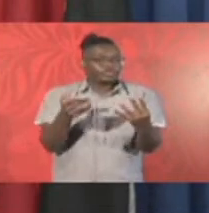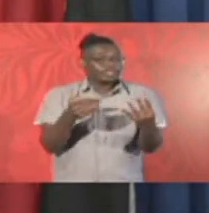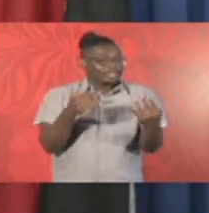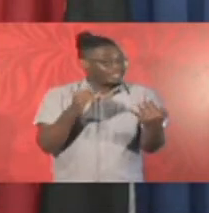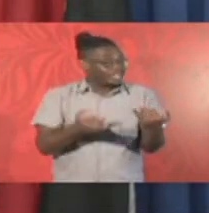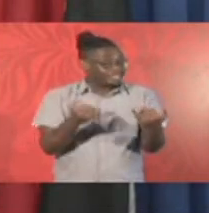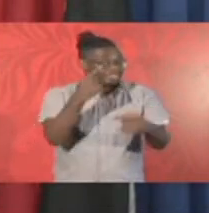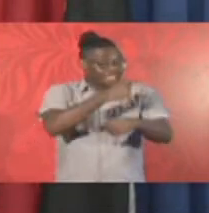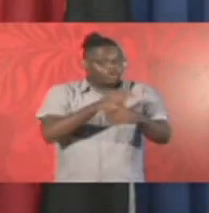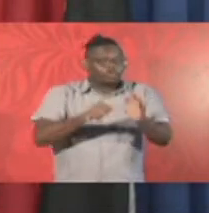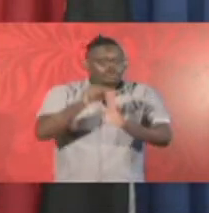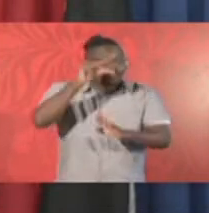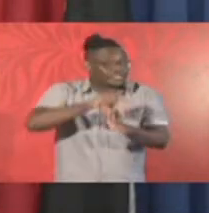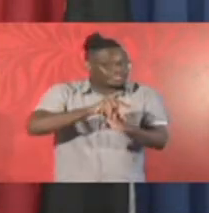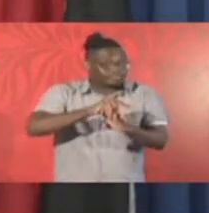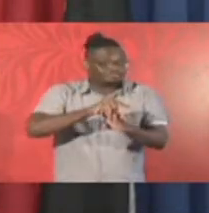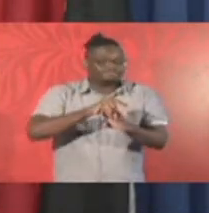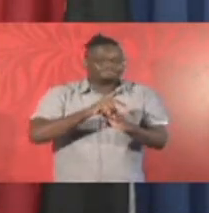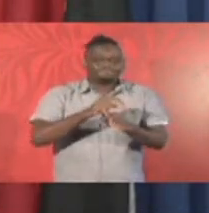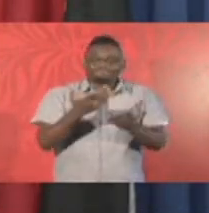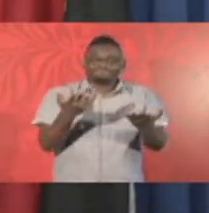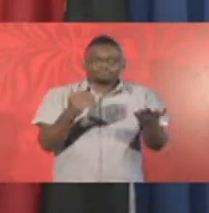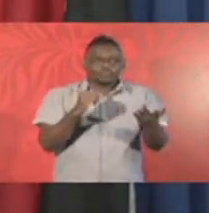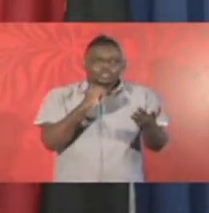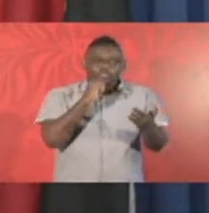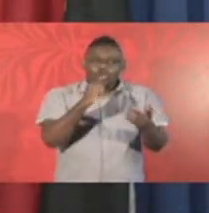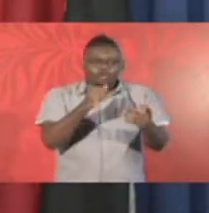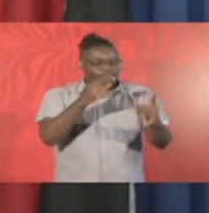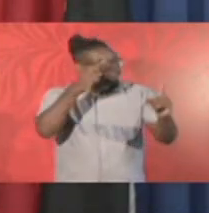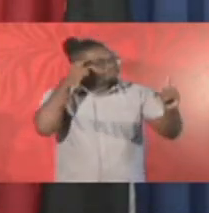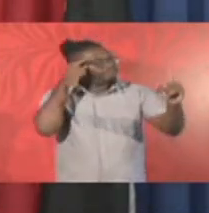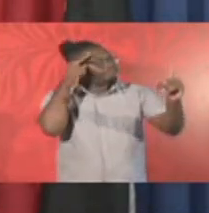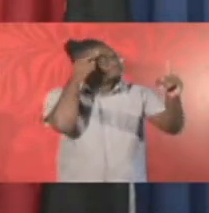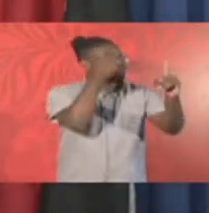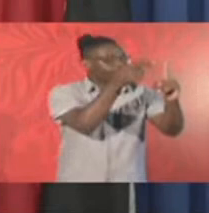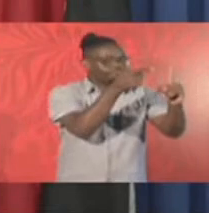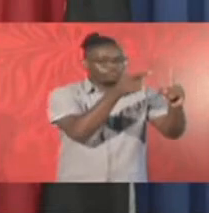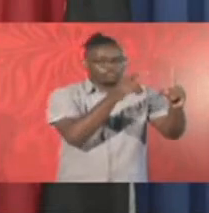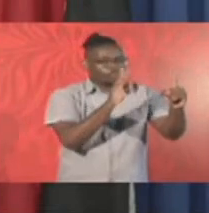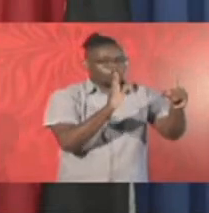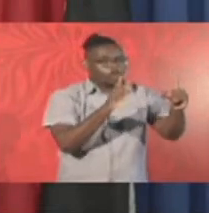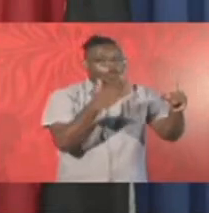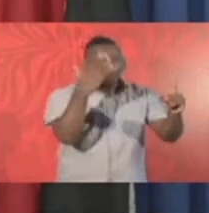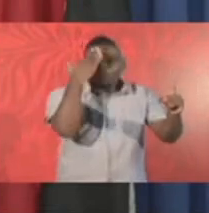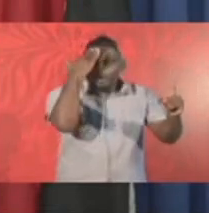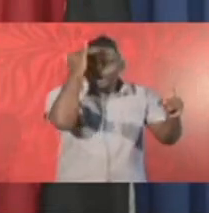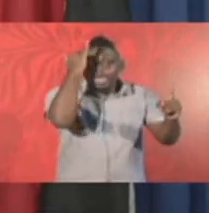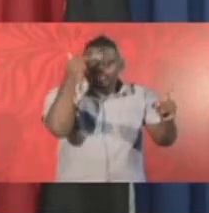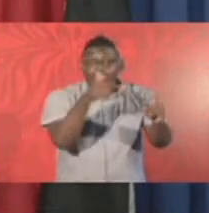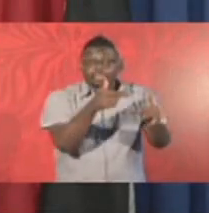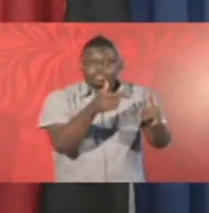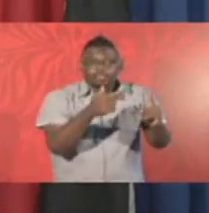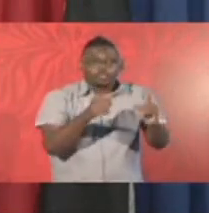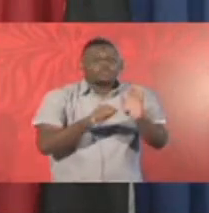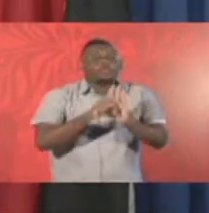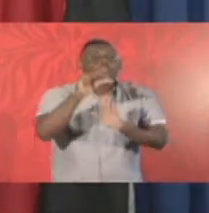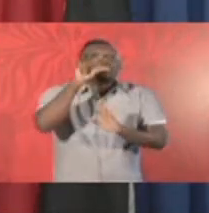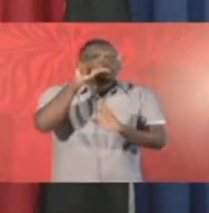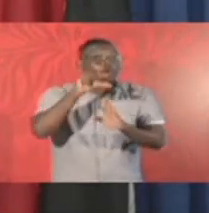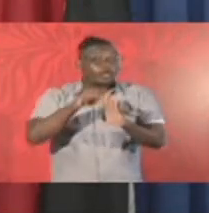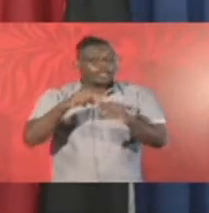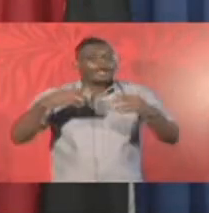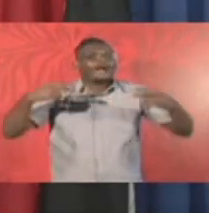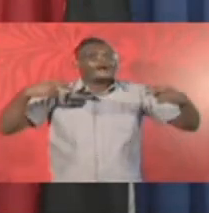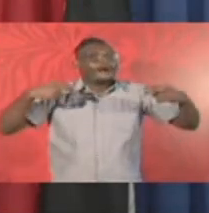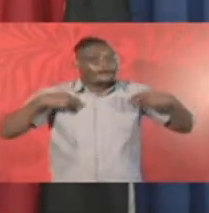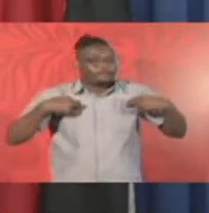We're not on track. And the reason for not being on track is because during August, when we had the vaccines